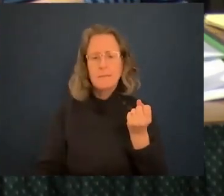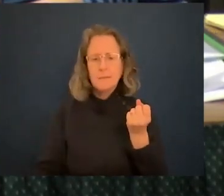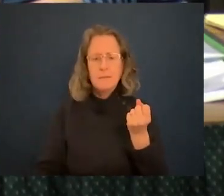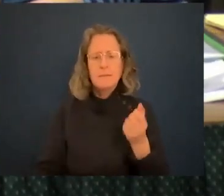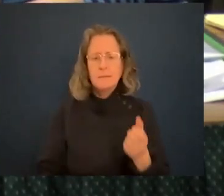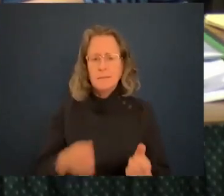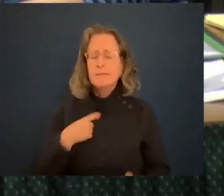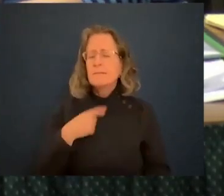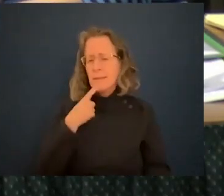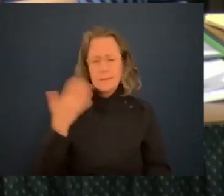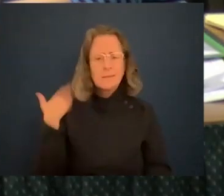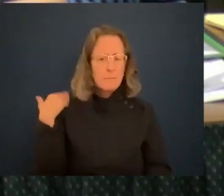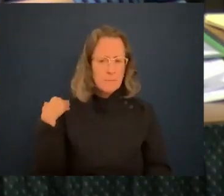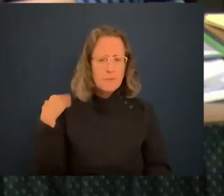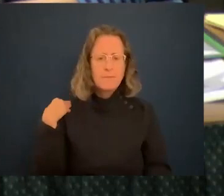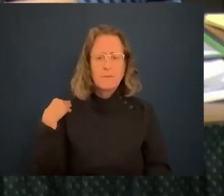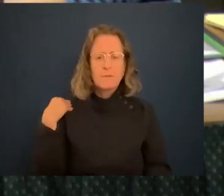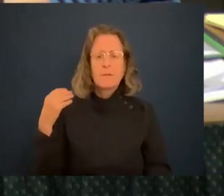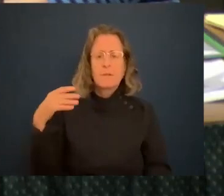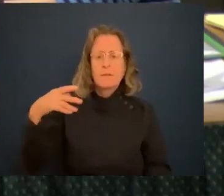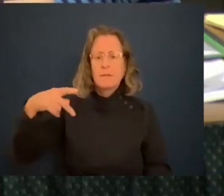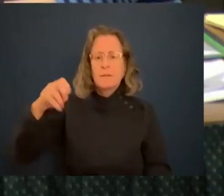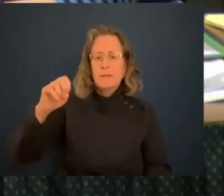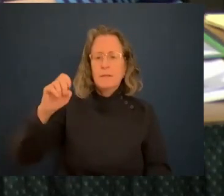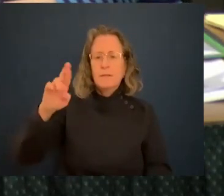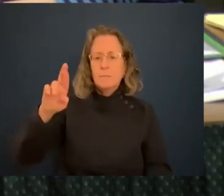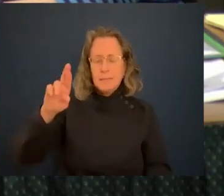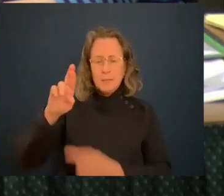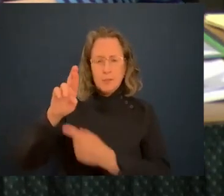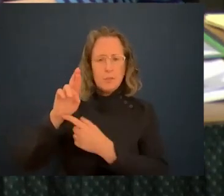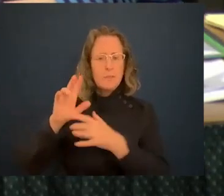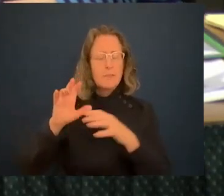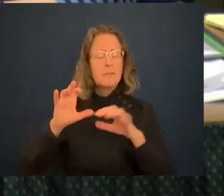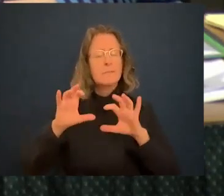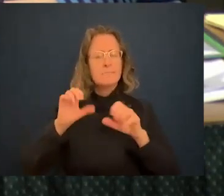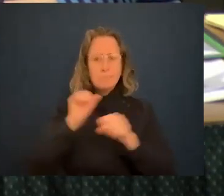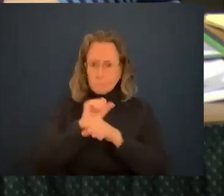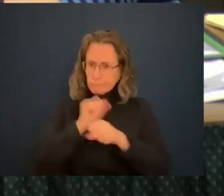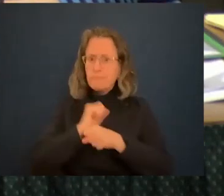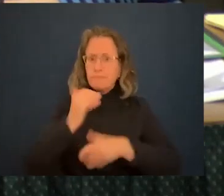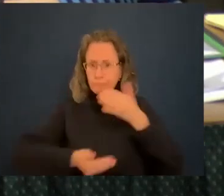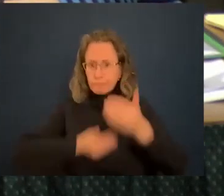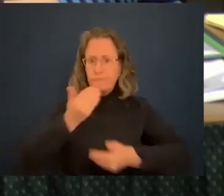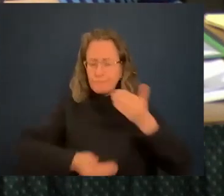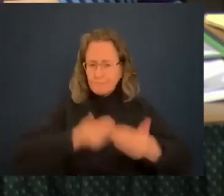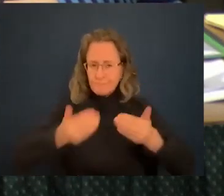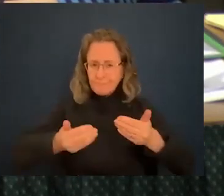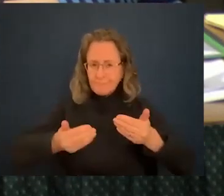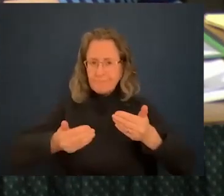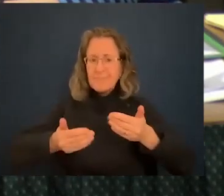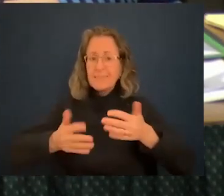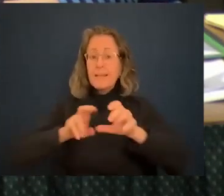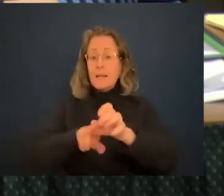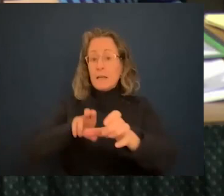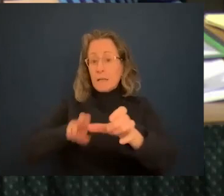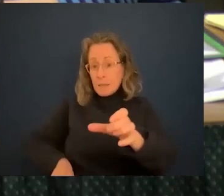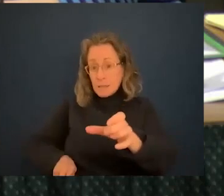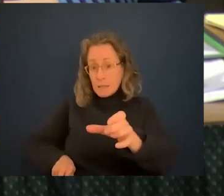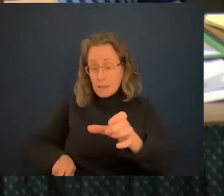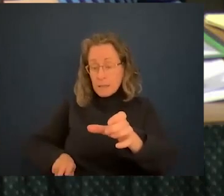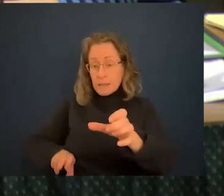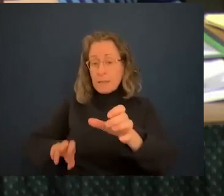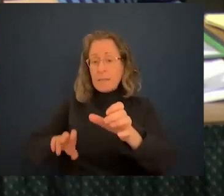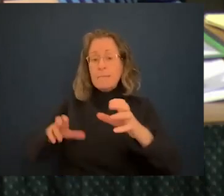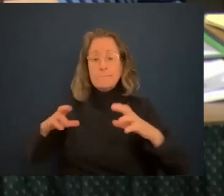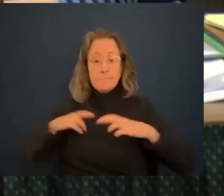you know uh Peter Elwell got so far and some of the harder elements other